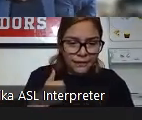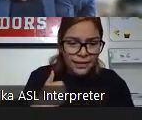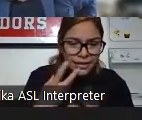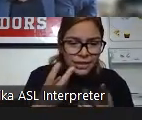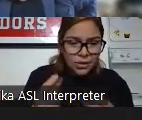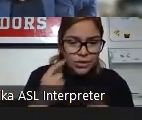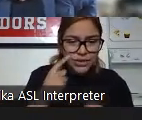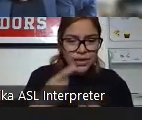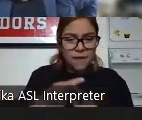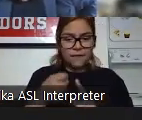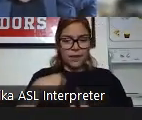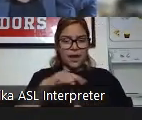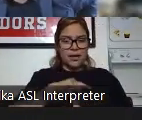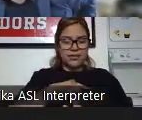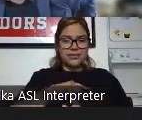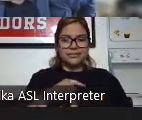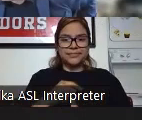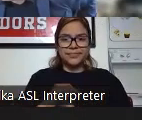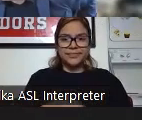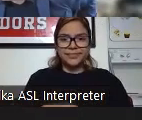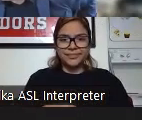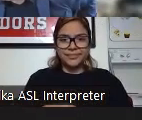I think that's the end, isn't it?